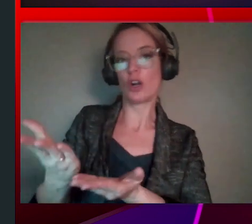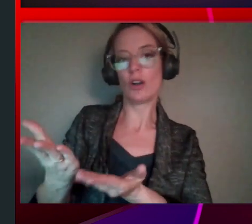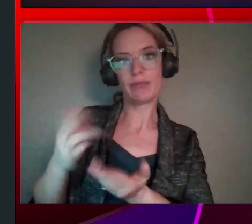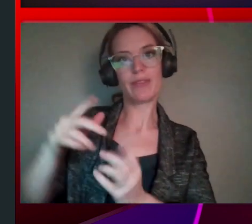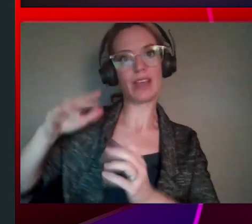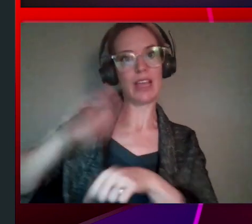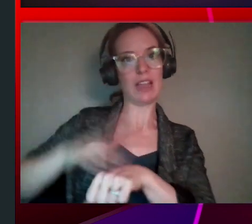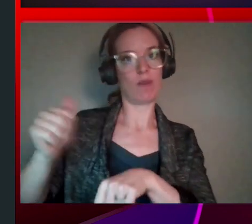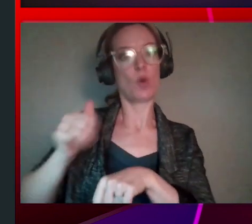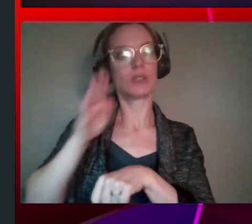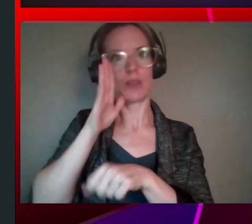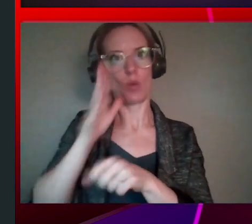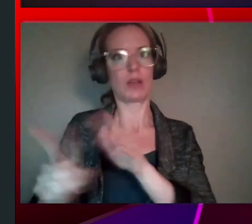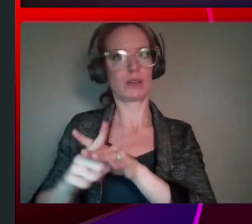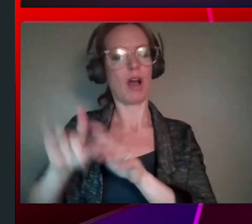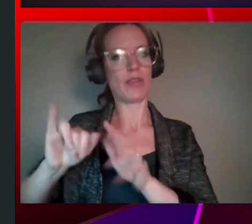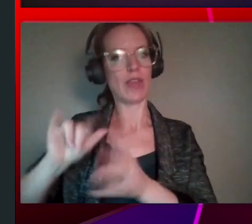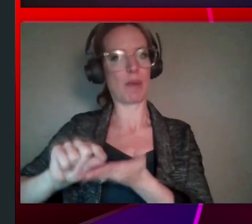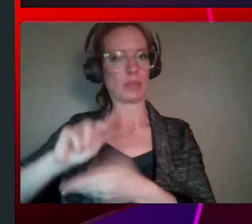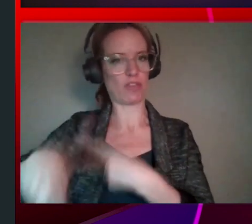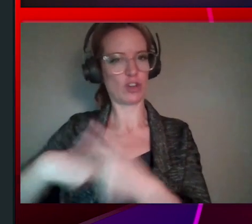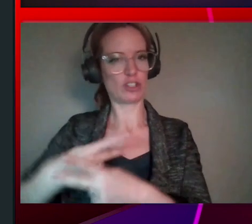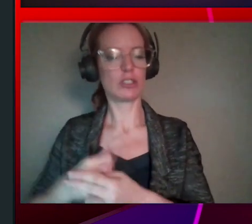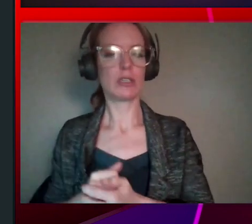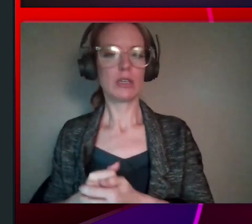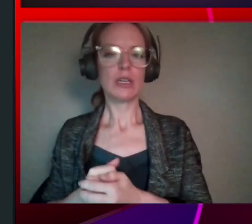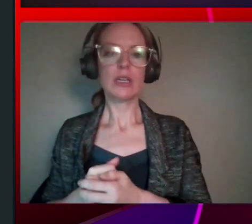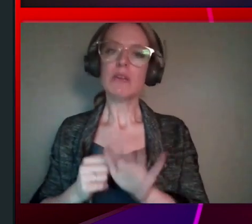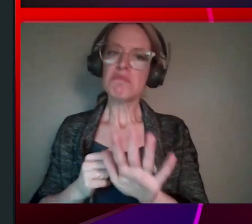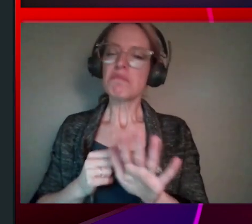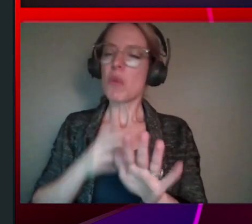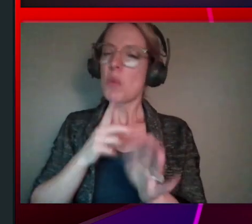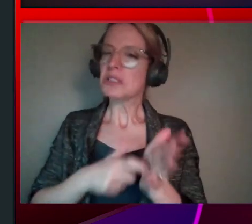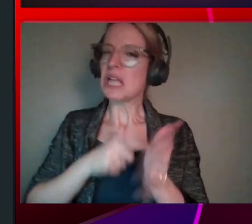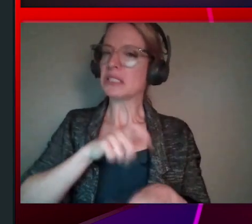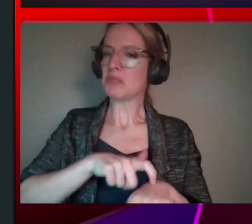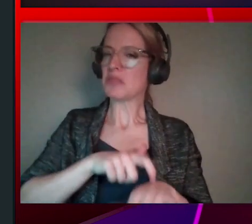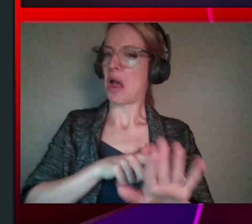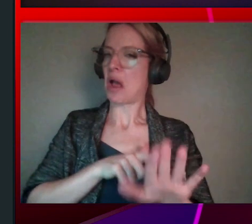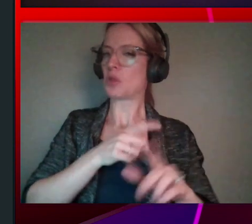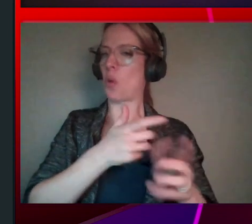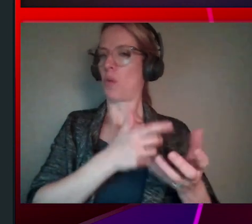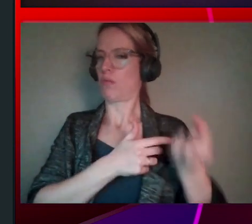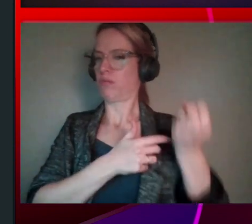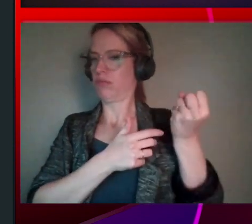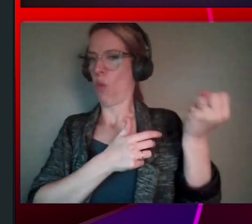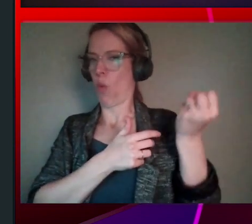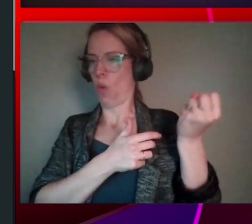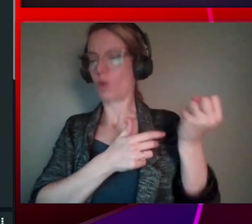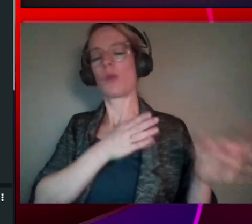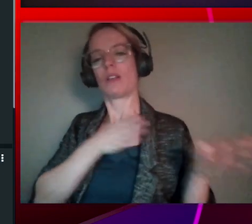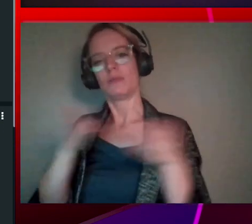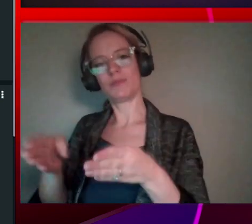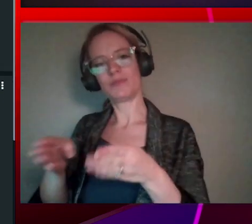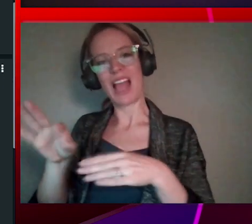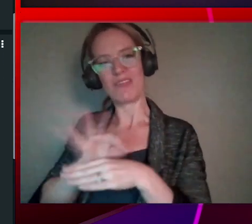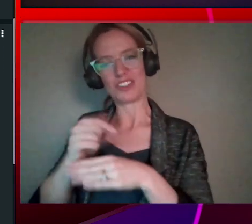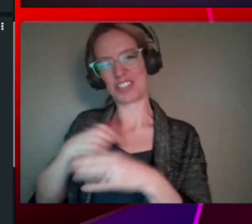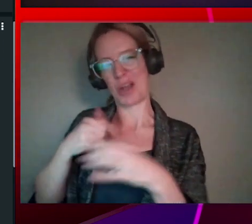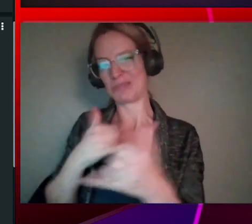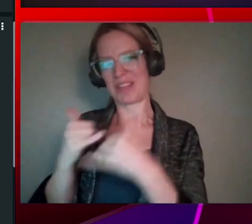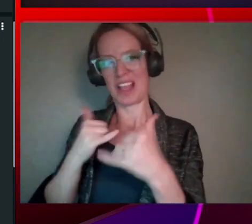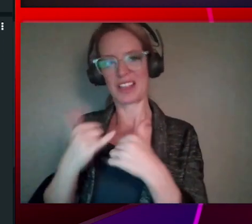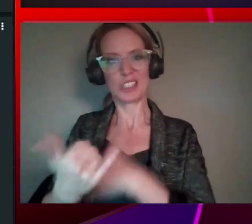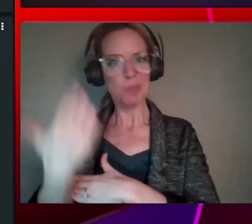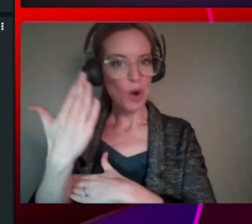version. Because this is going to take a little bit of time, we're going to switch over to a function that I was playing with earlier this morning. All right.